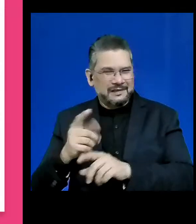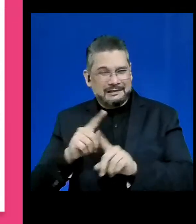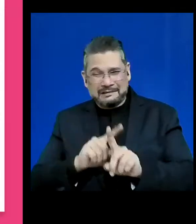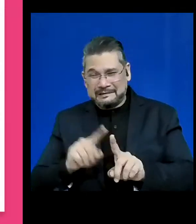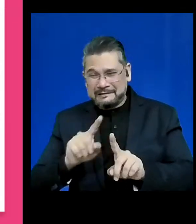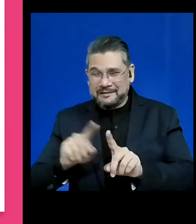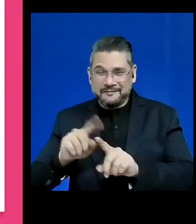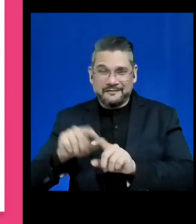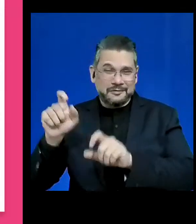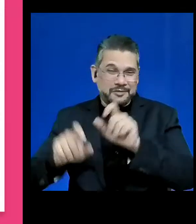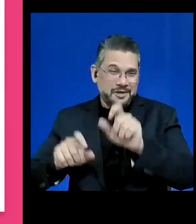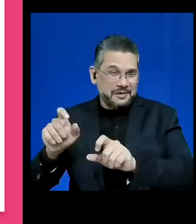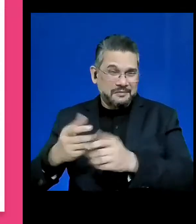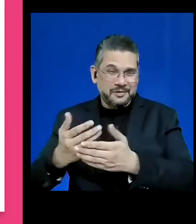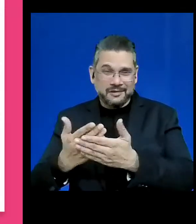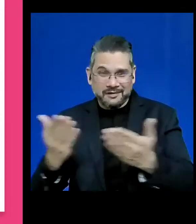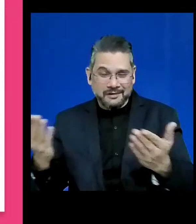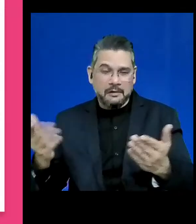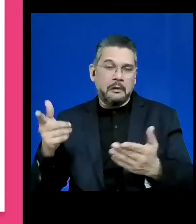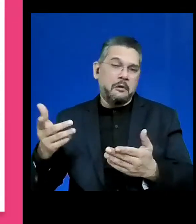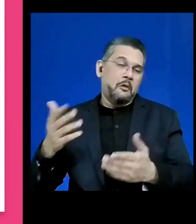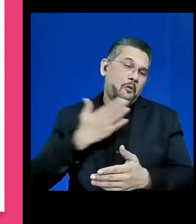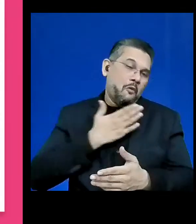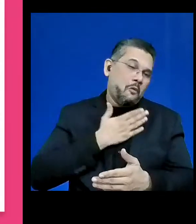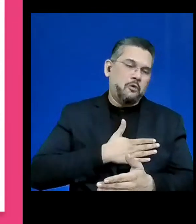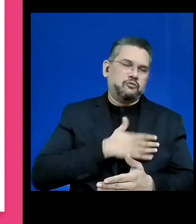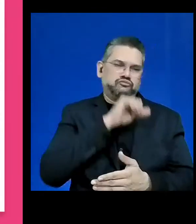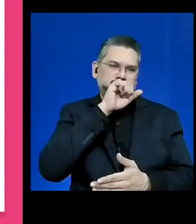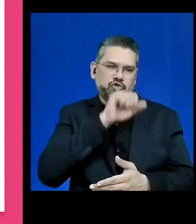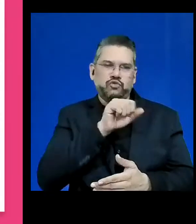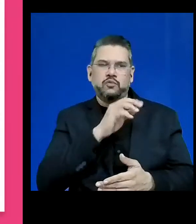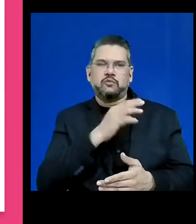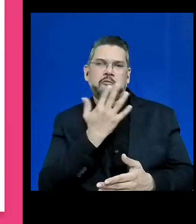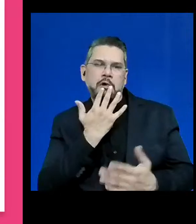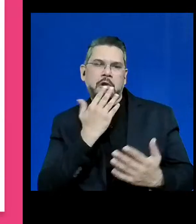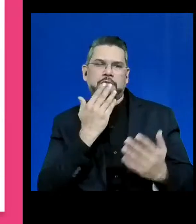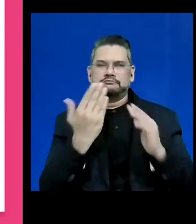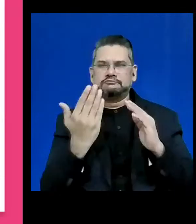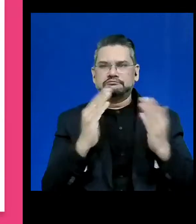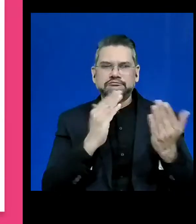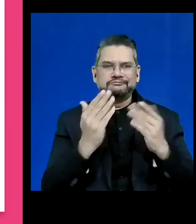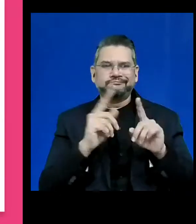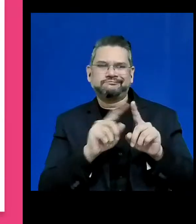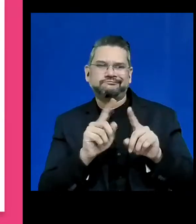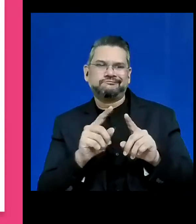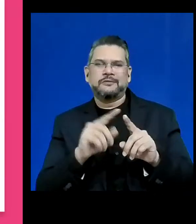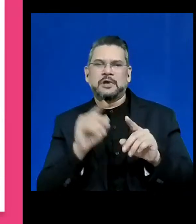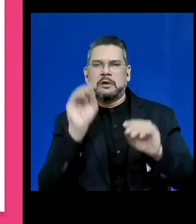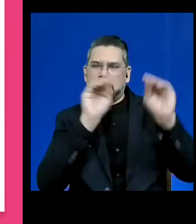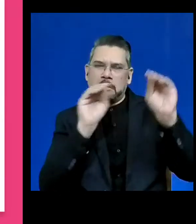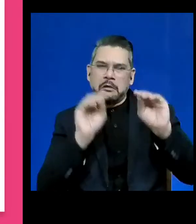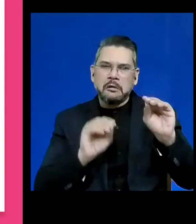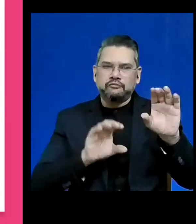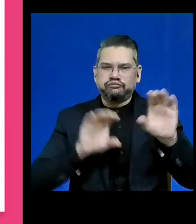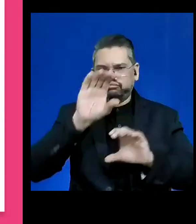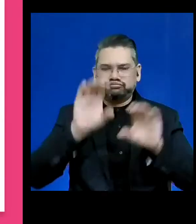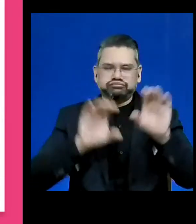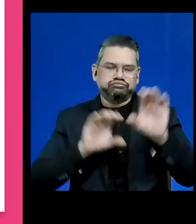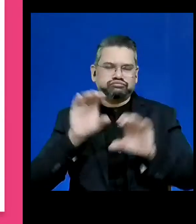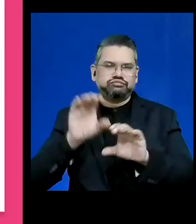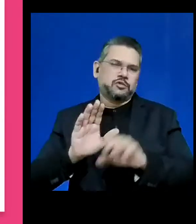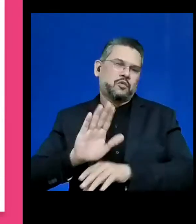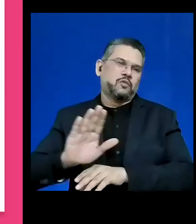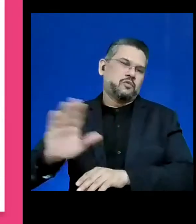different custom styles that people might be using on your page. So, the best way to prepare for that is to have a separation